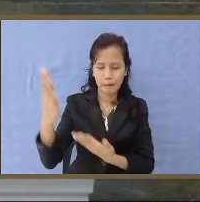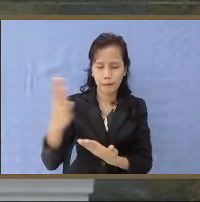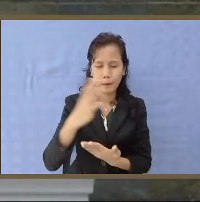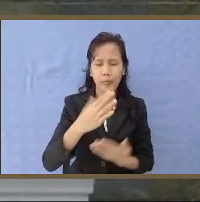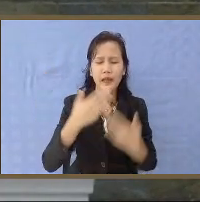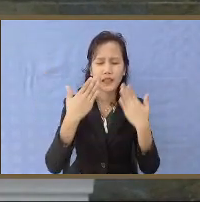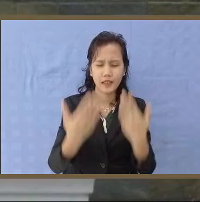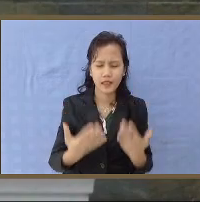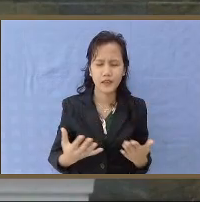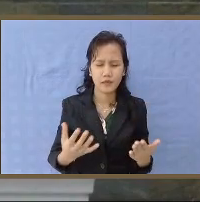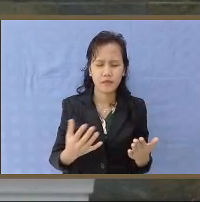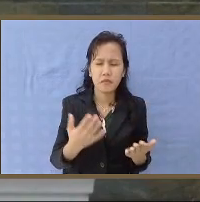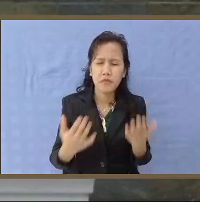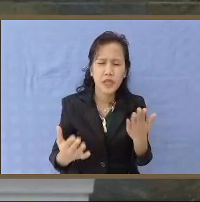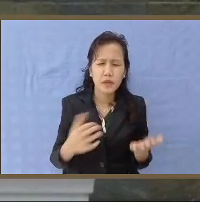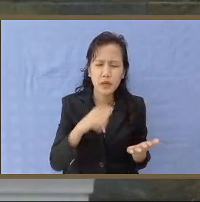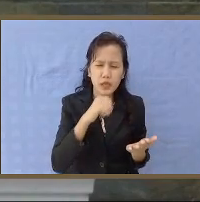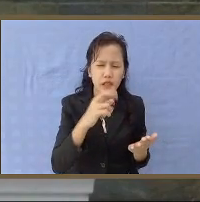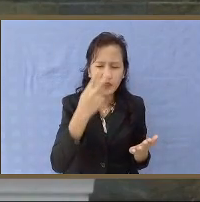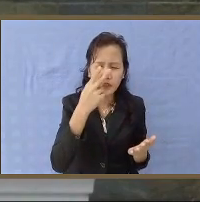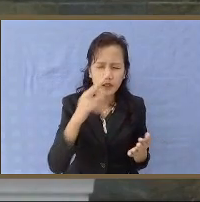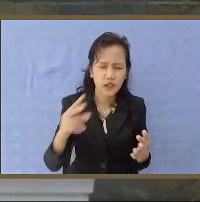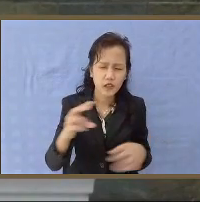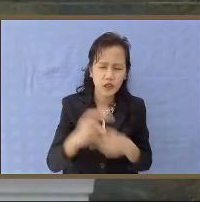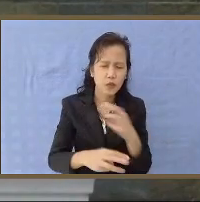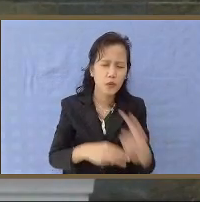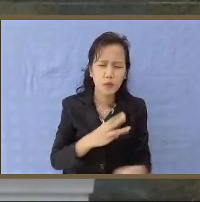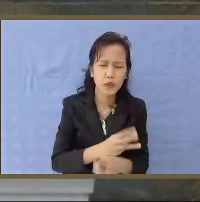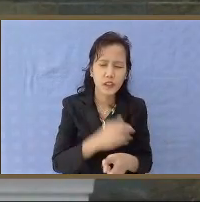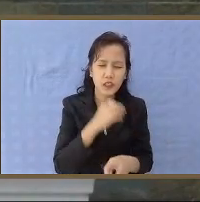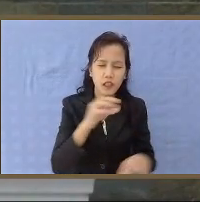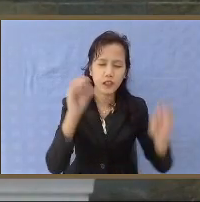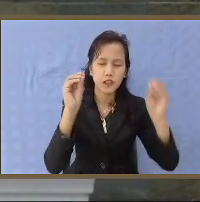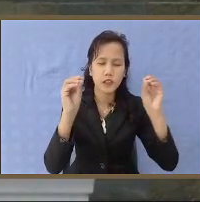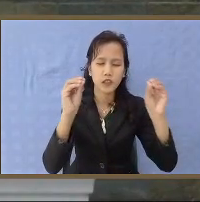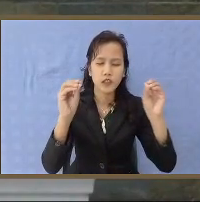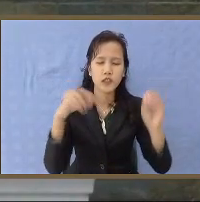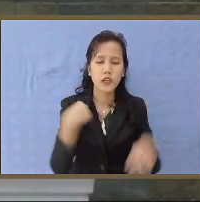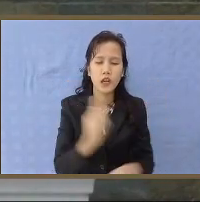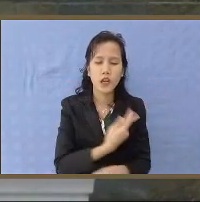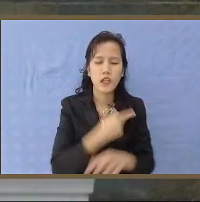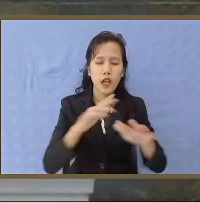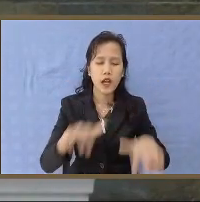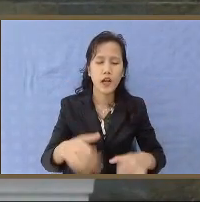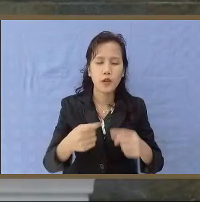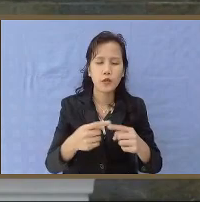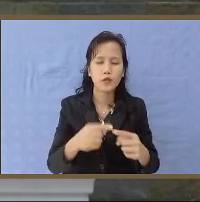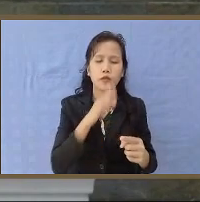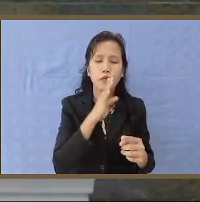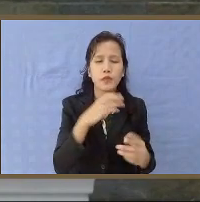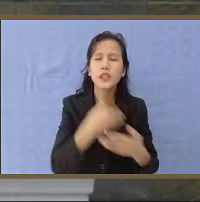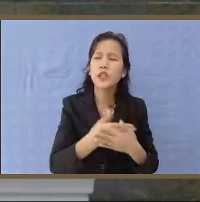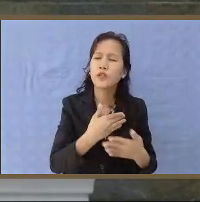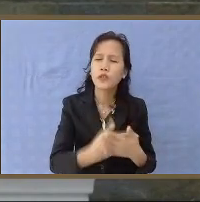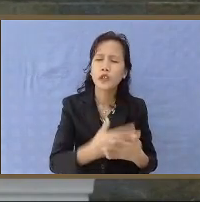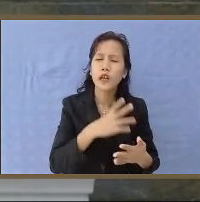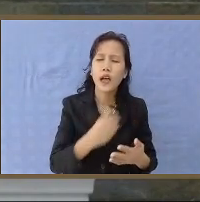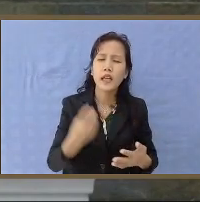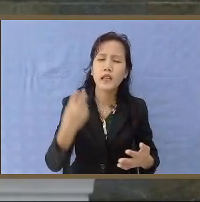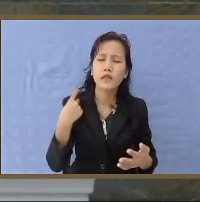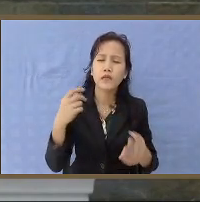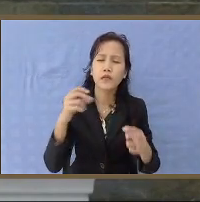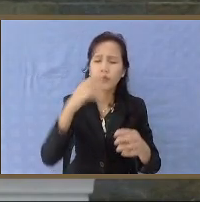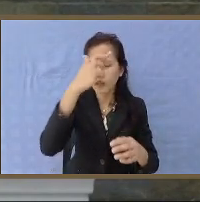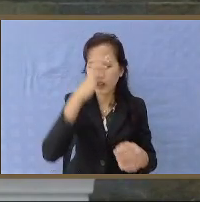mundo ay pwede magturo po sa amin para kami maging malapit po sa inyo at maayos ang aming pamilya. There is only one way, O God, to fix our